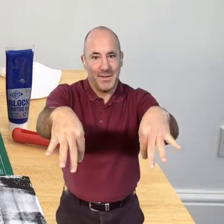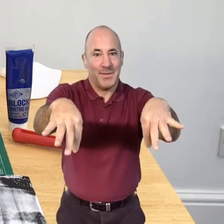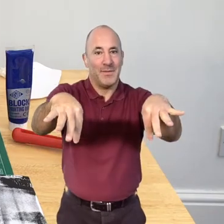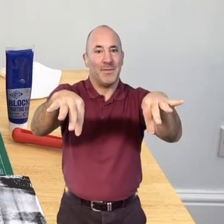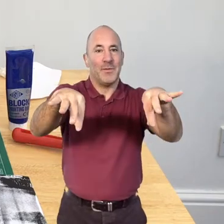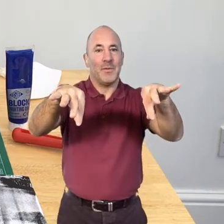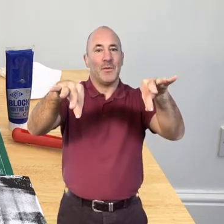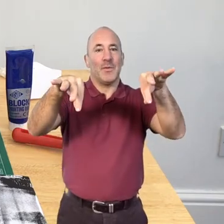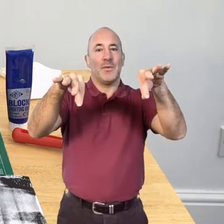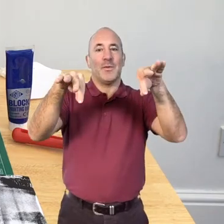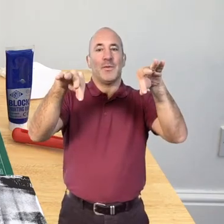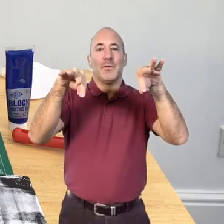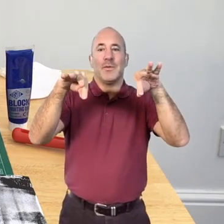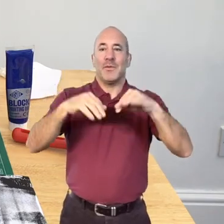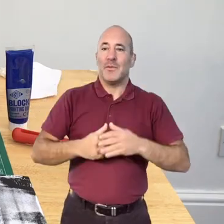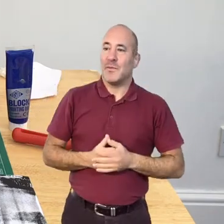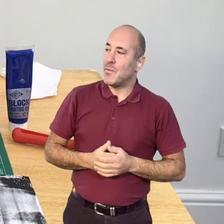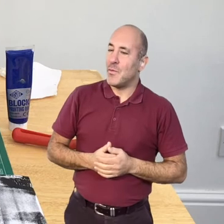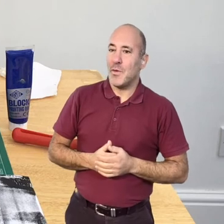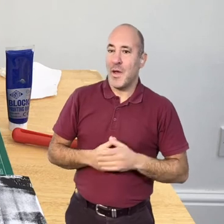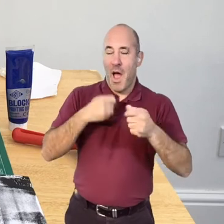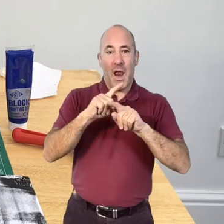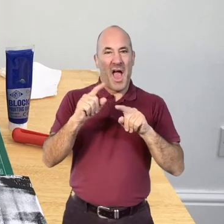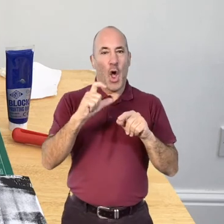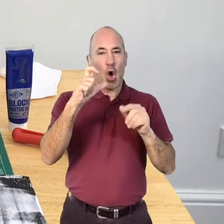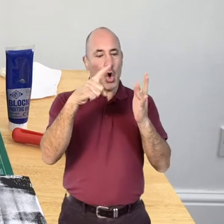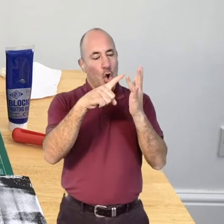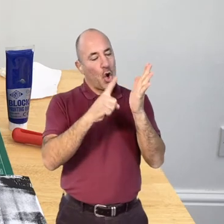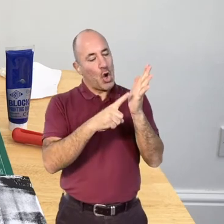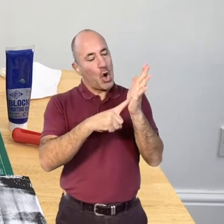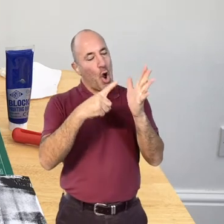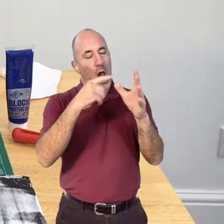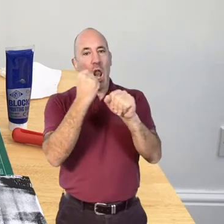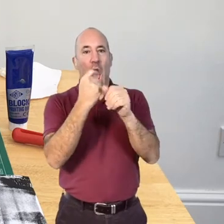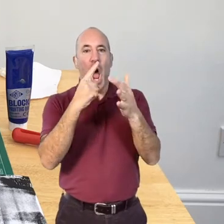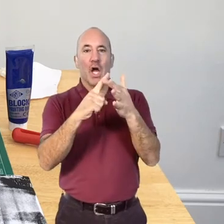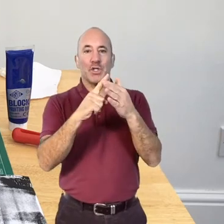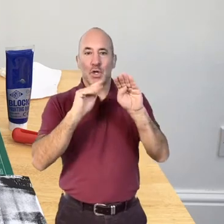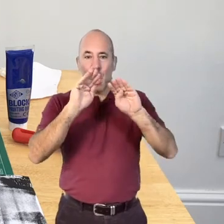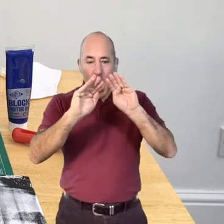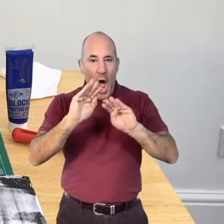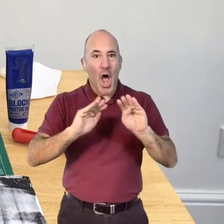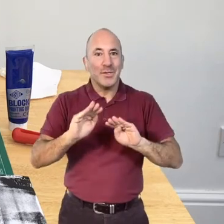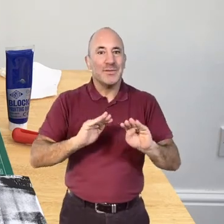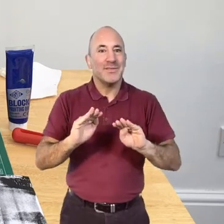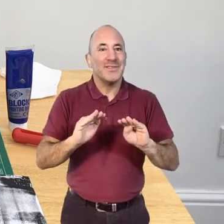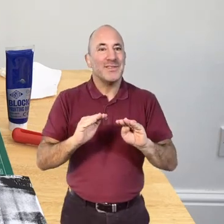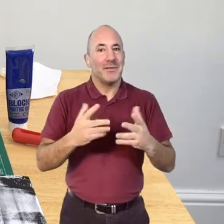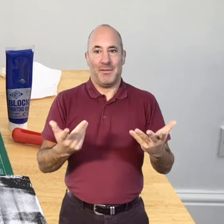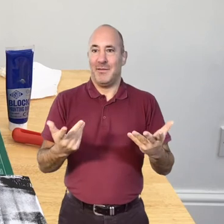your print. Ooh, it's become a collage. And that, here we go. So you